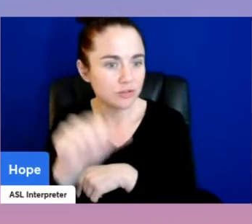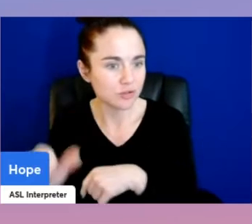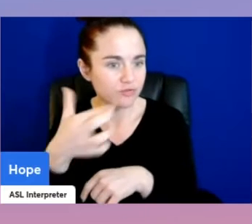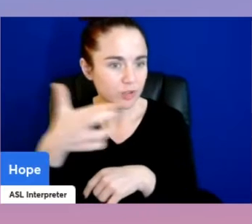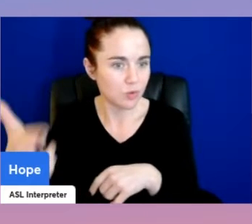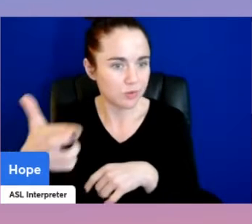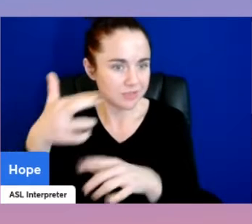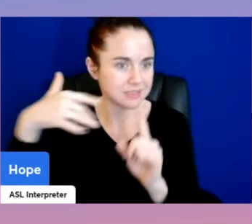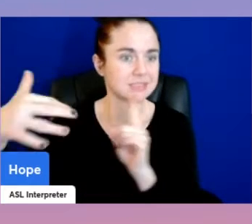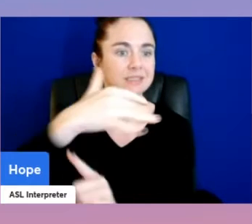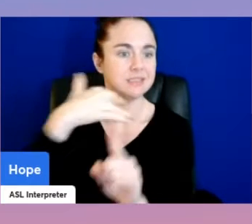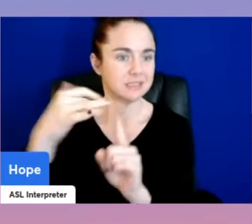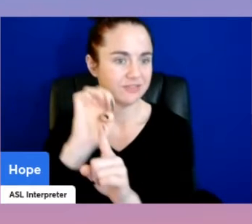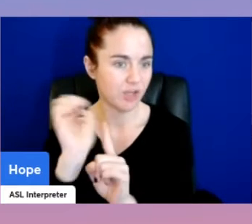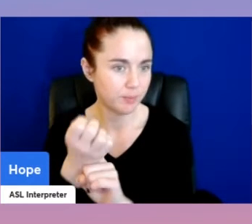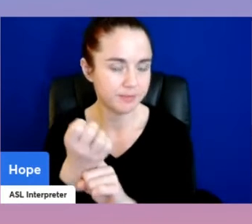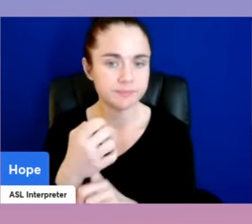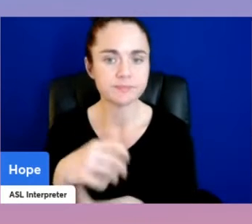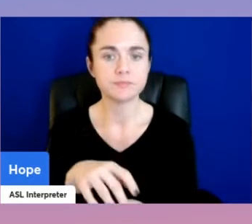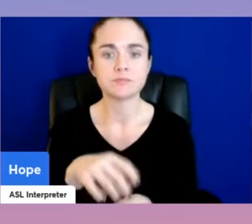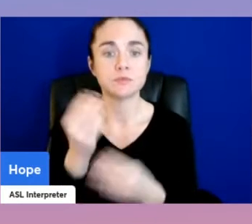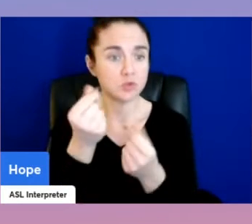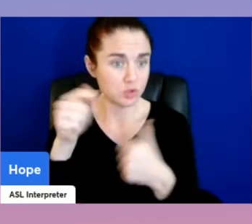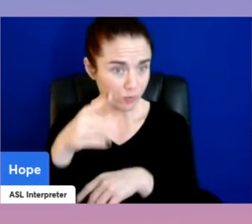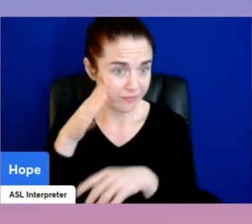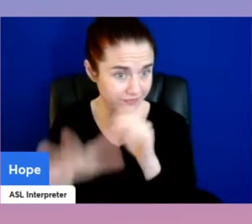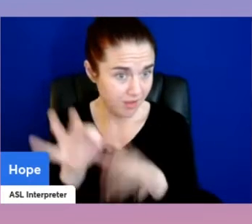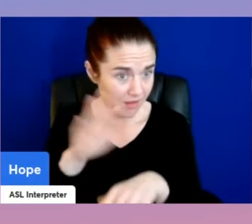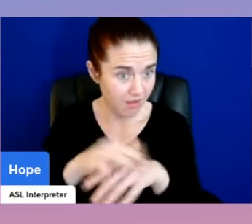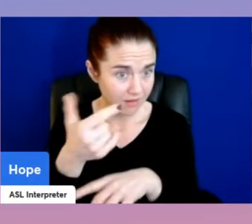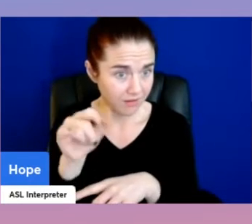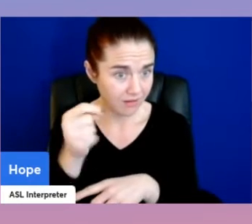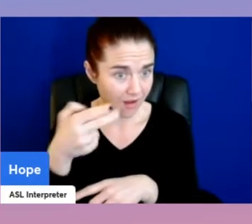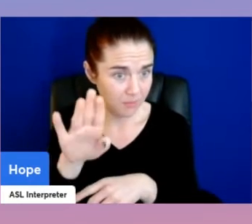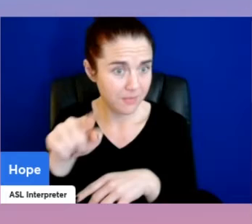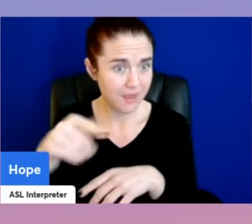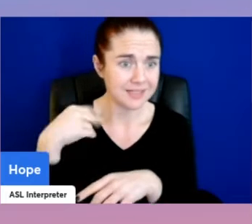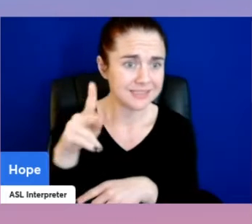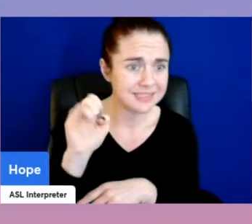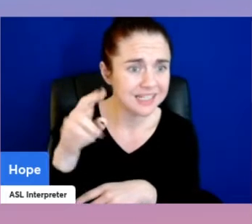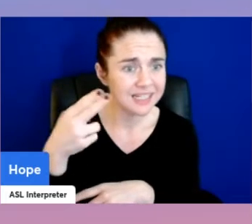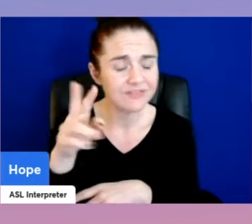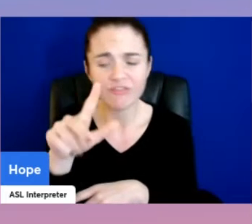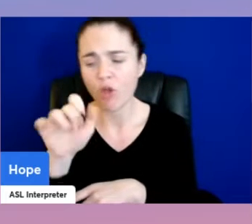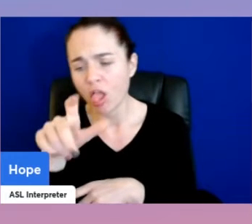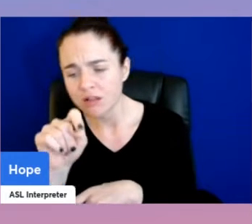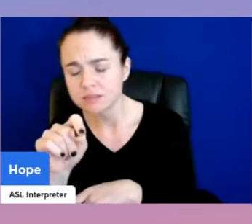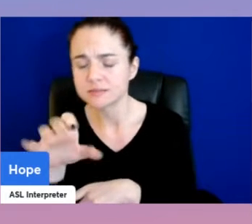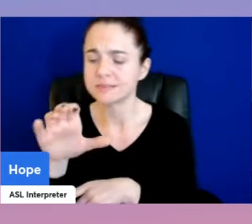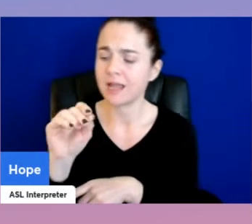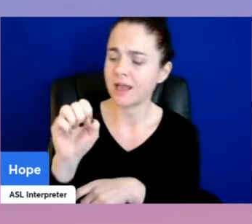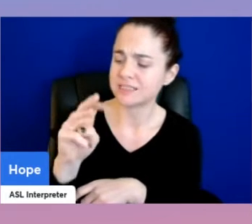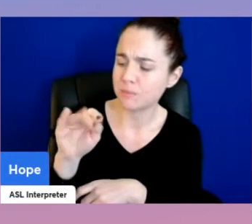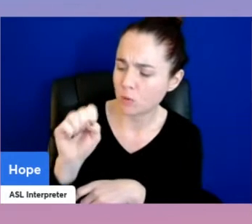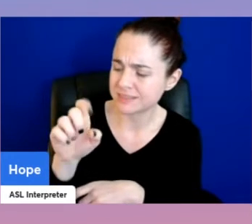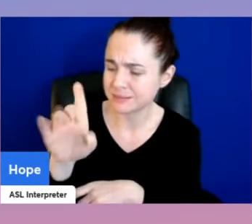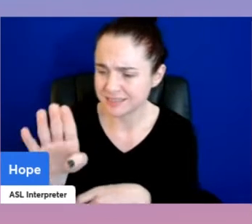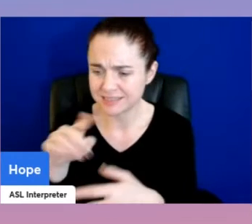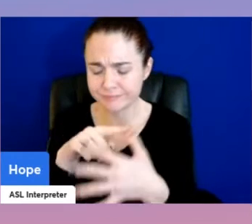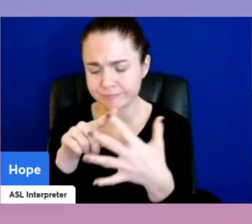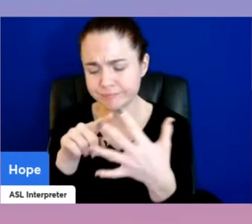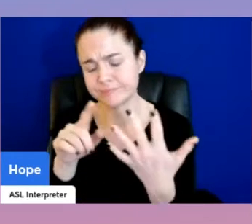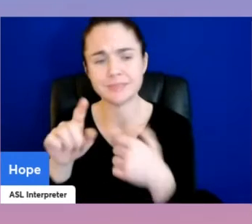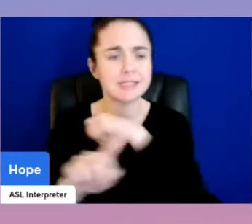within the environment. The solution that you'll find on GitHub has Key Vault, Cosmos DB, and Azure Container